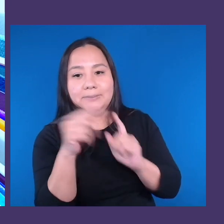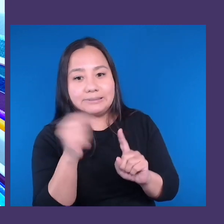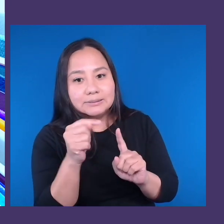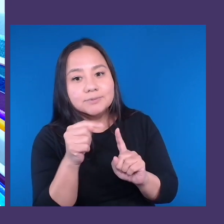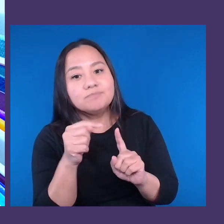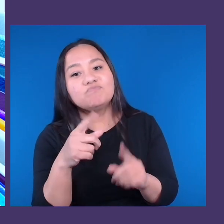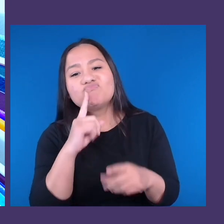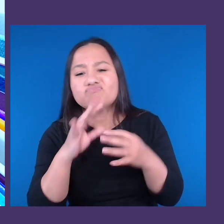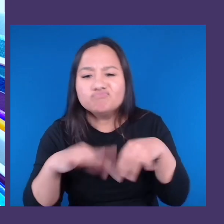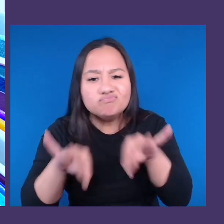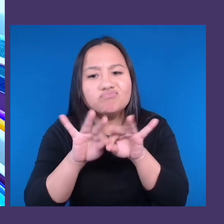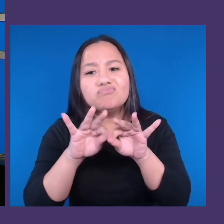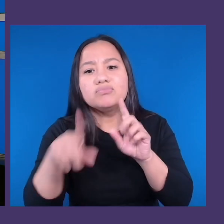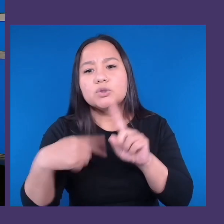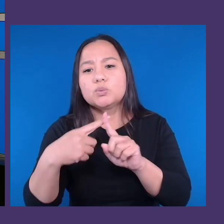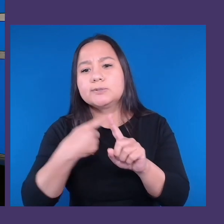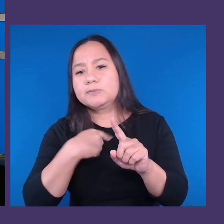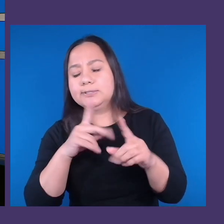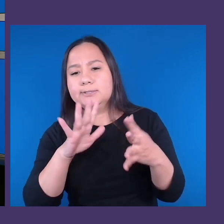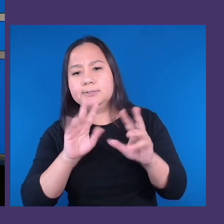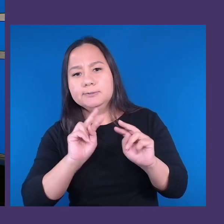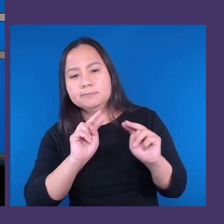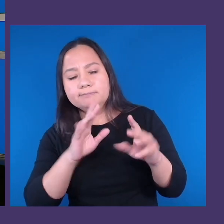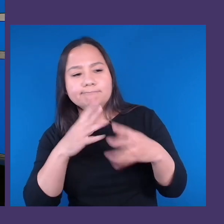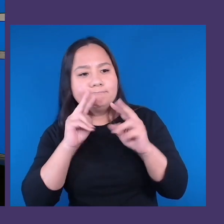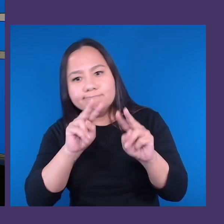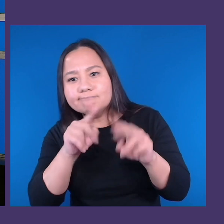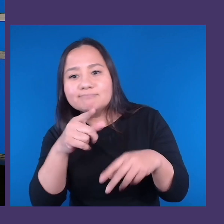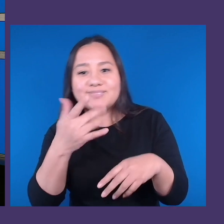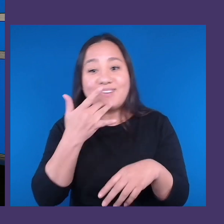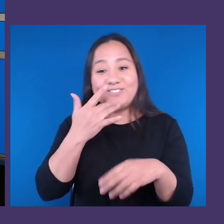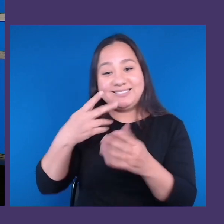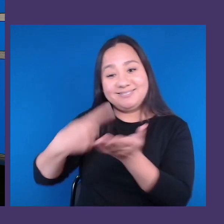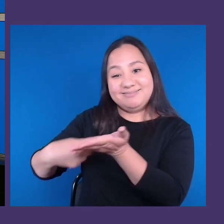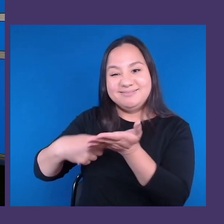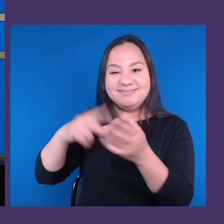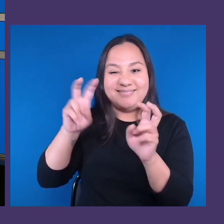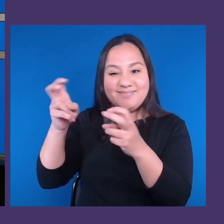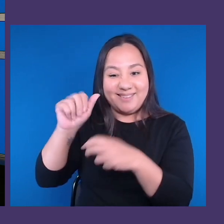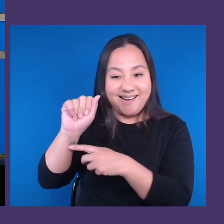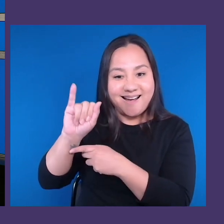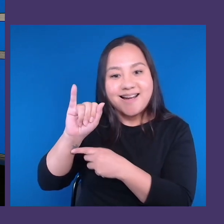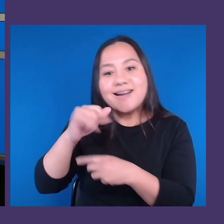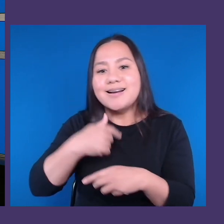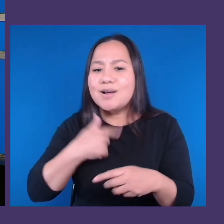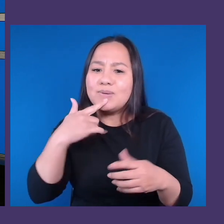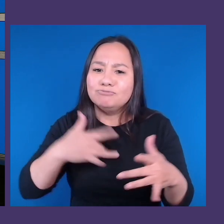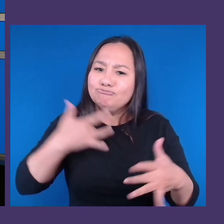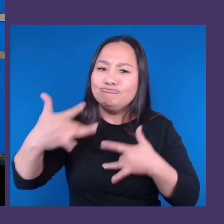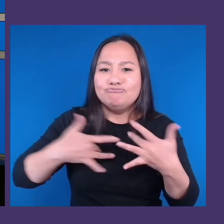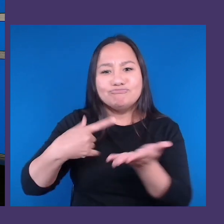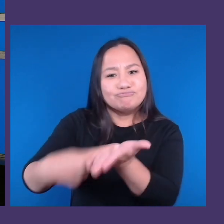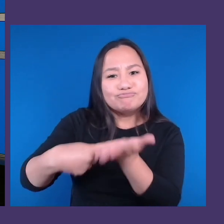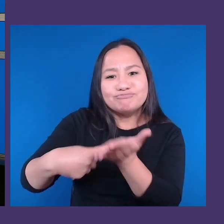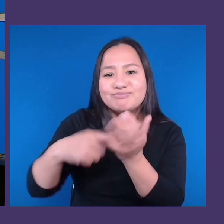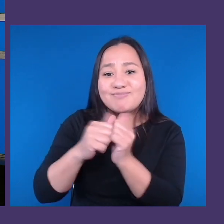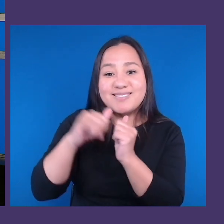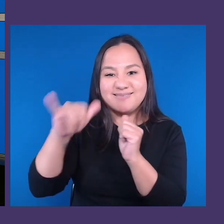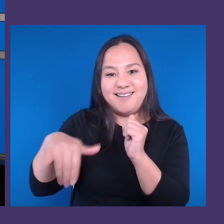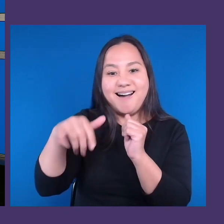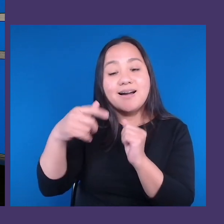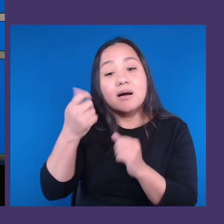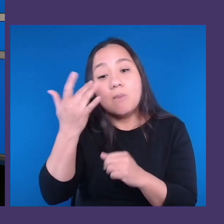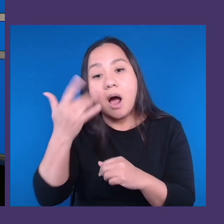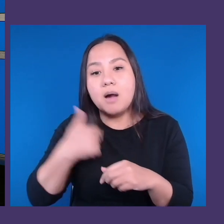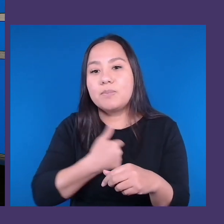our favorite topic, AI. And I'm really excited to talk to you about this. We have a lot of folks out there who are just learning